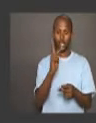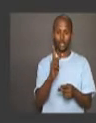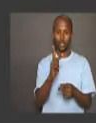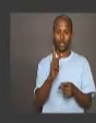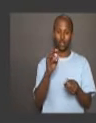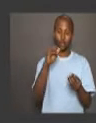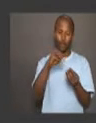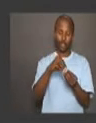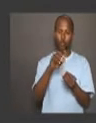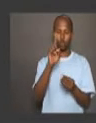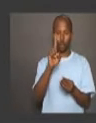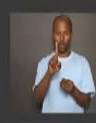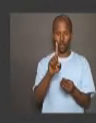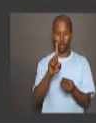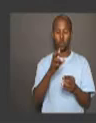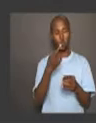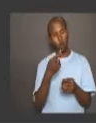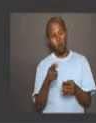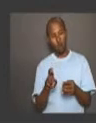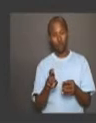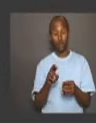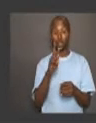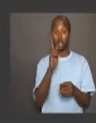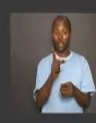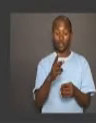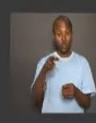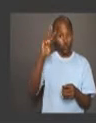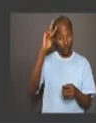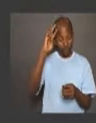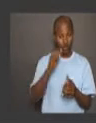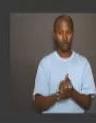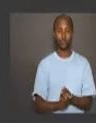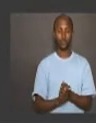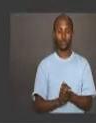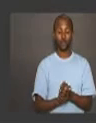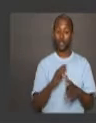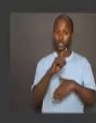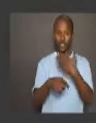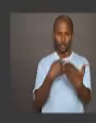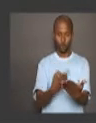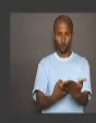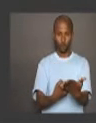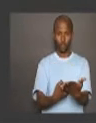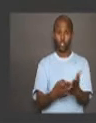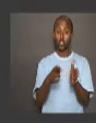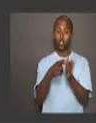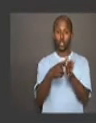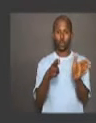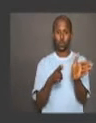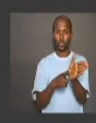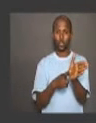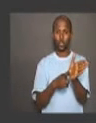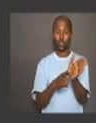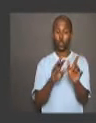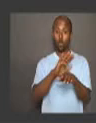k plus 1 or k squared. Therefore, the rule